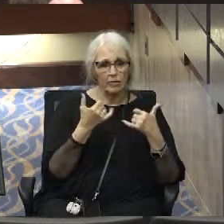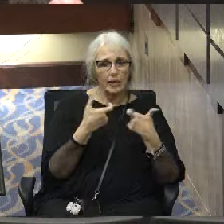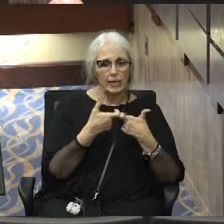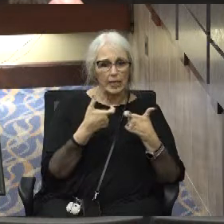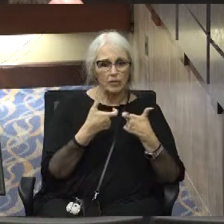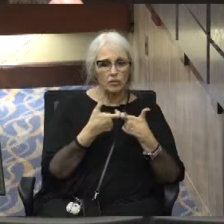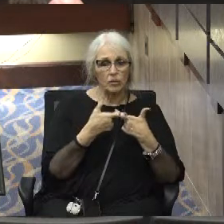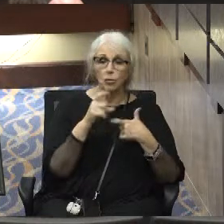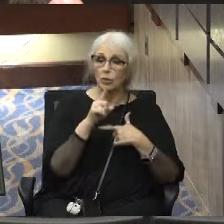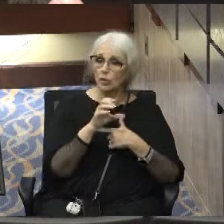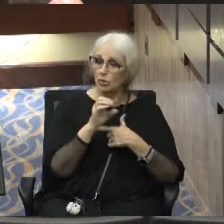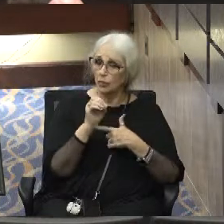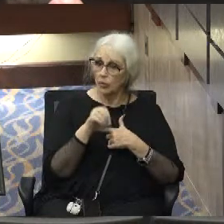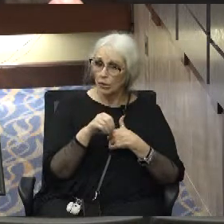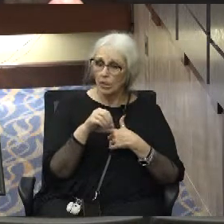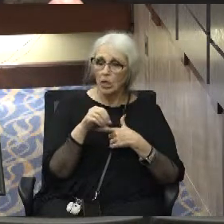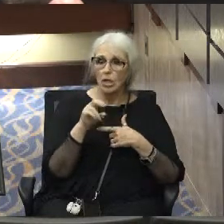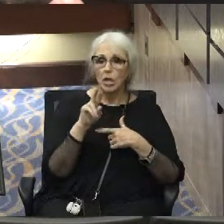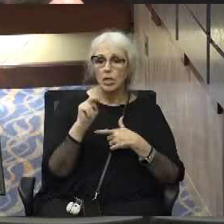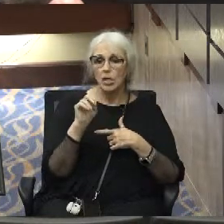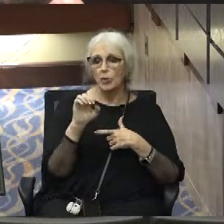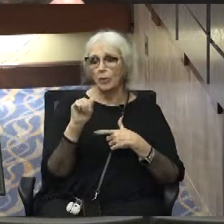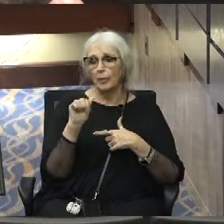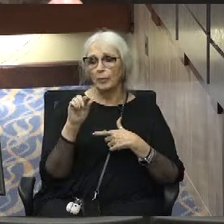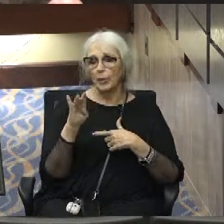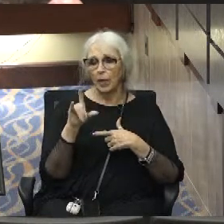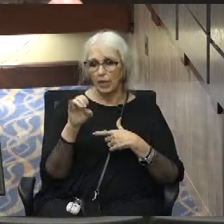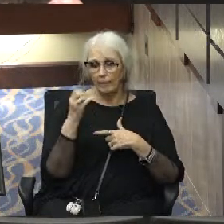electrical energy, 100% renewable energy for city